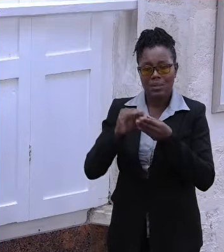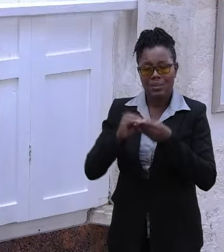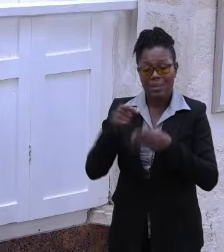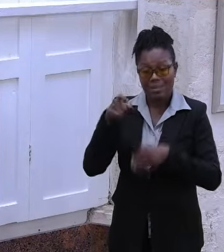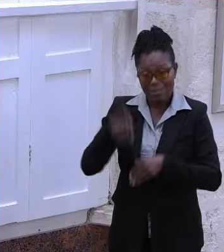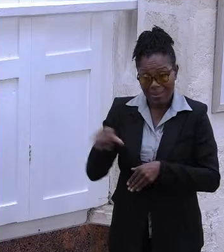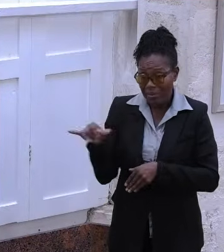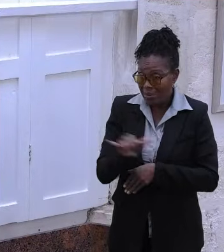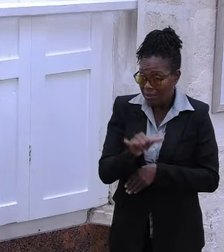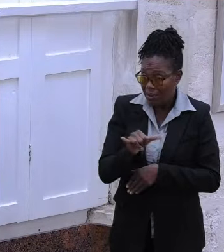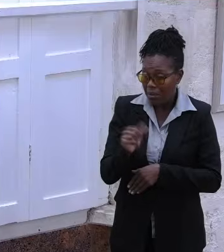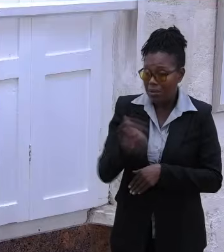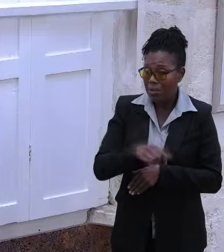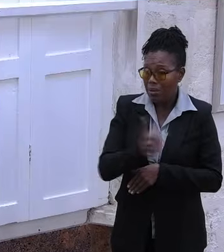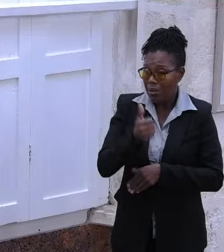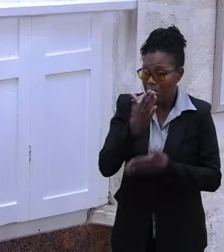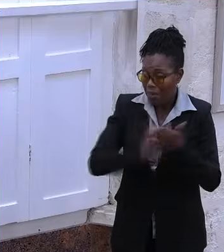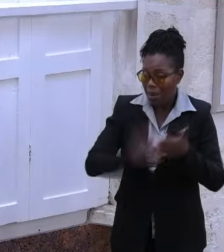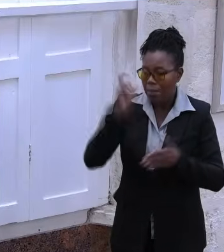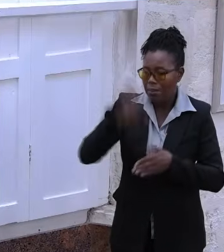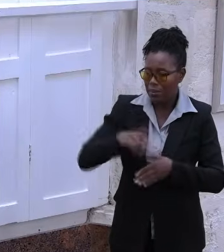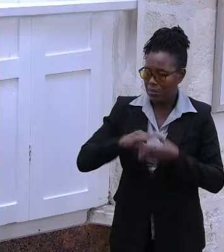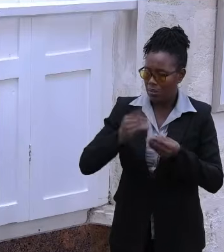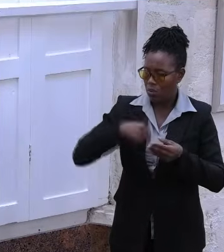too. We must not